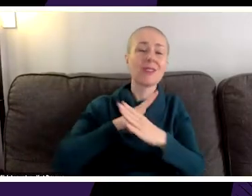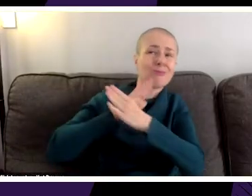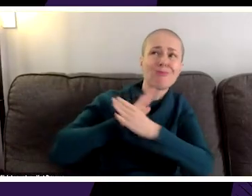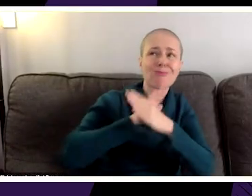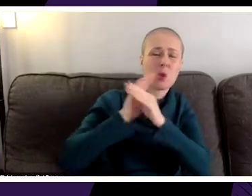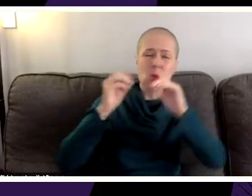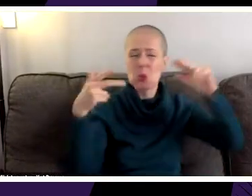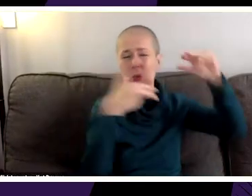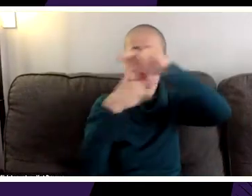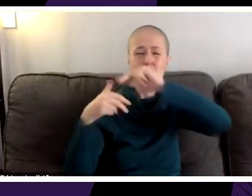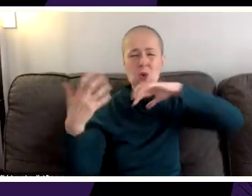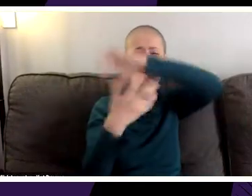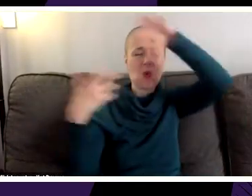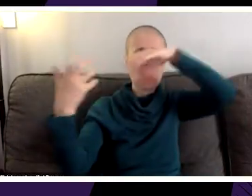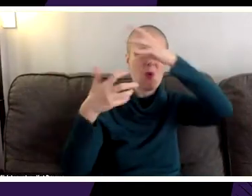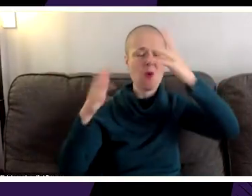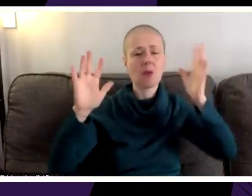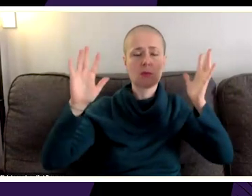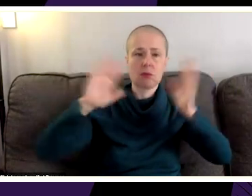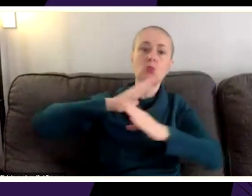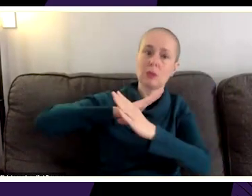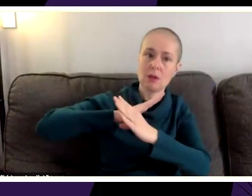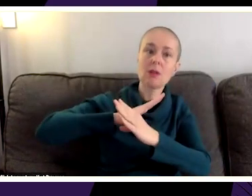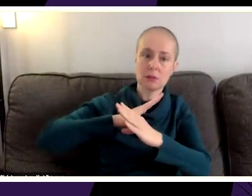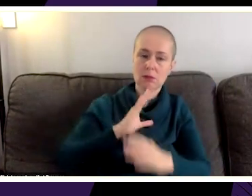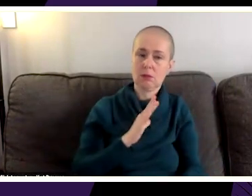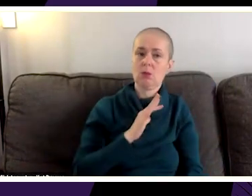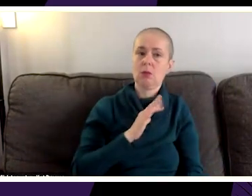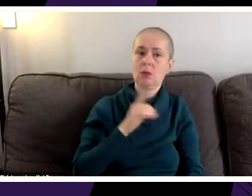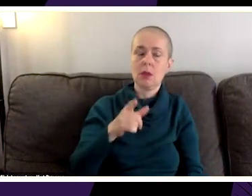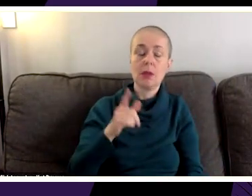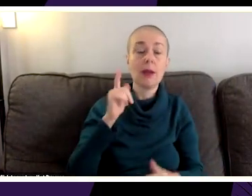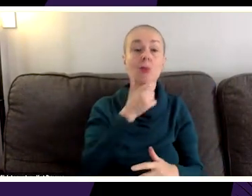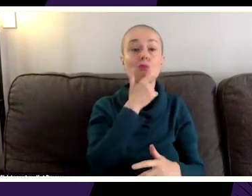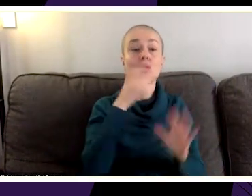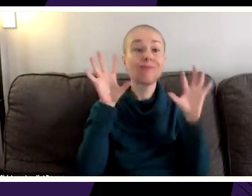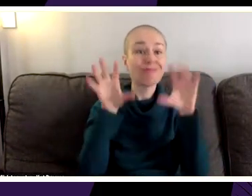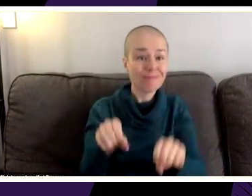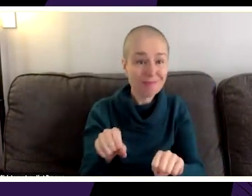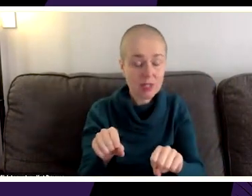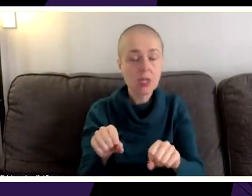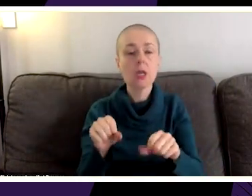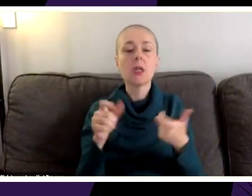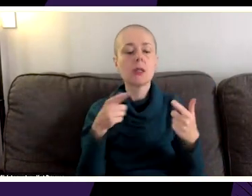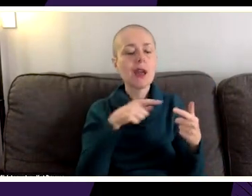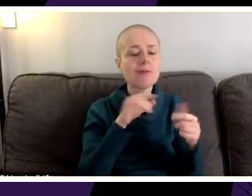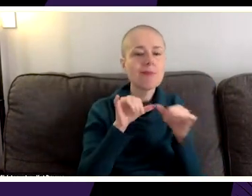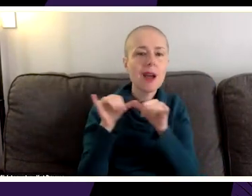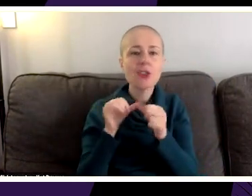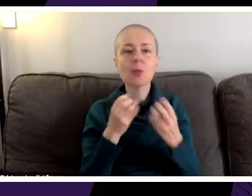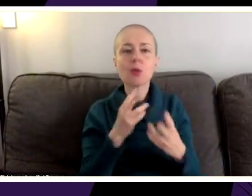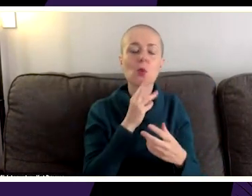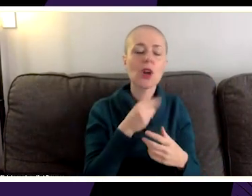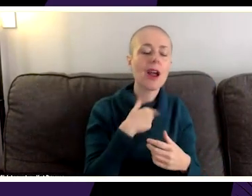their imperial rule, the British enacted a deeply racist ethos that defined the colonial relationship with the body of water. And in their